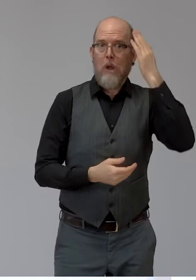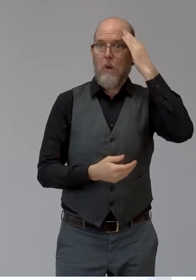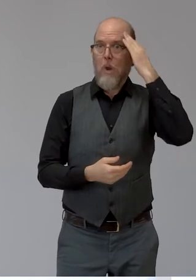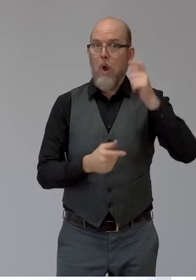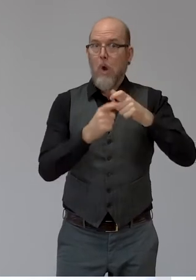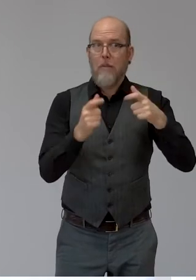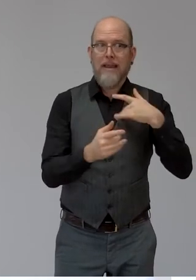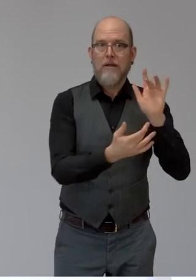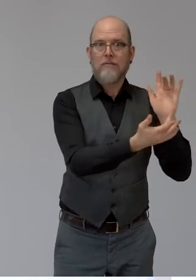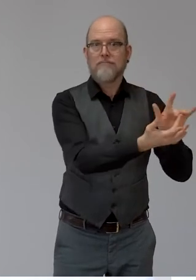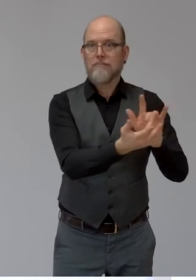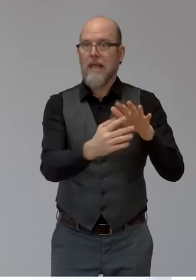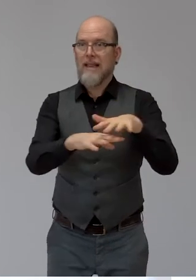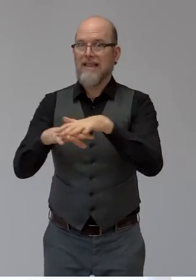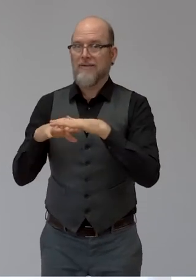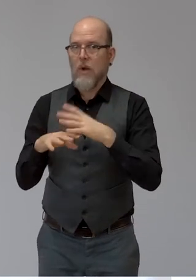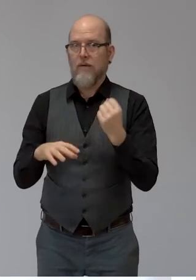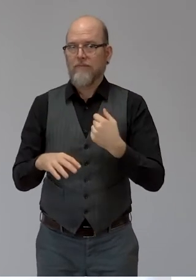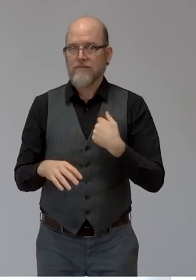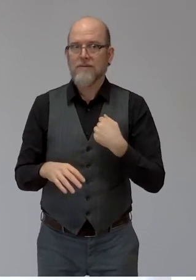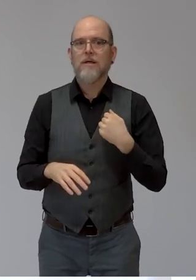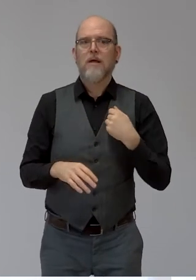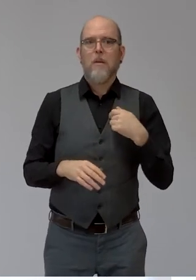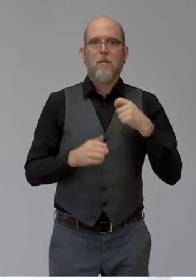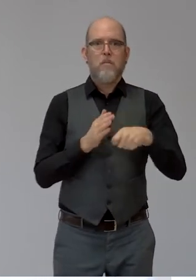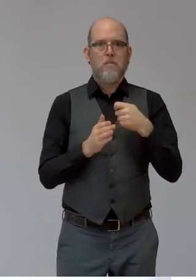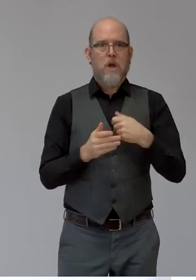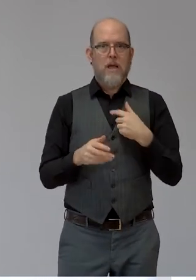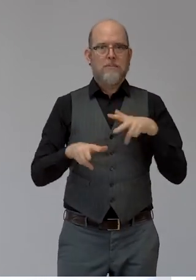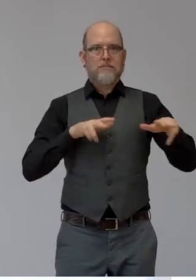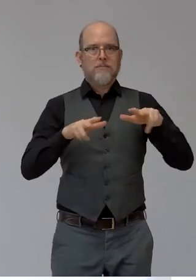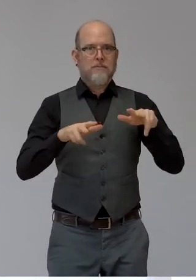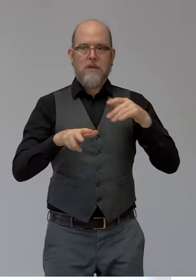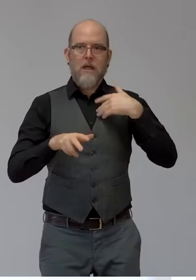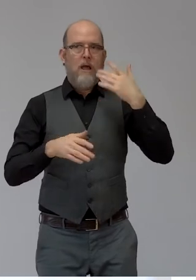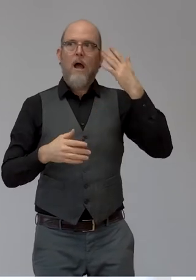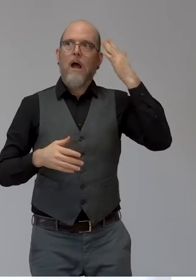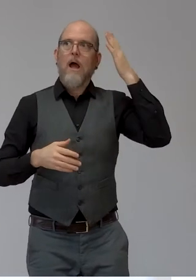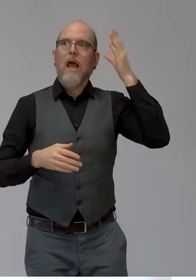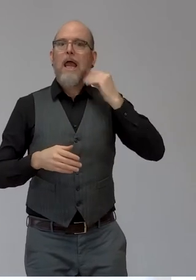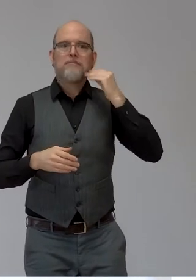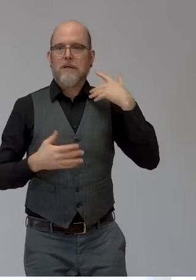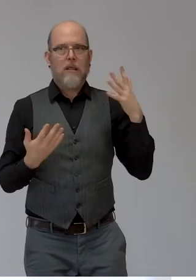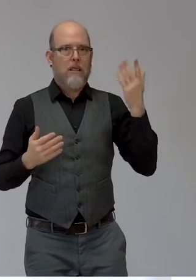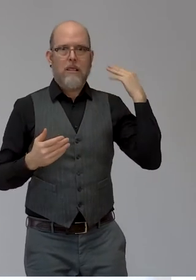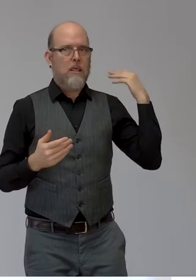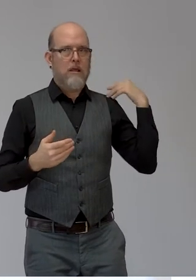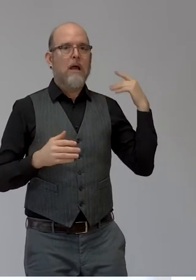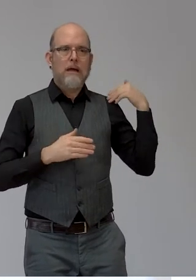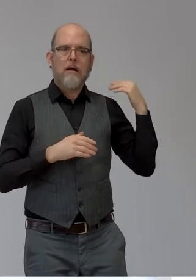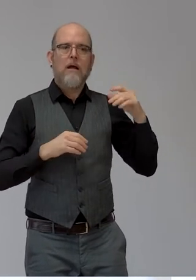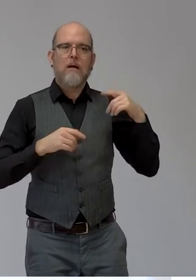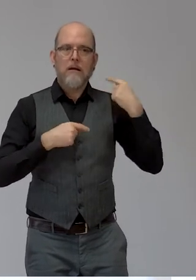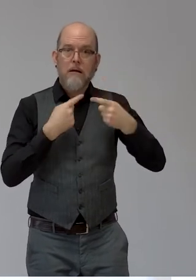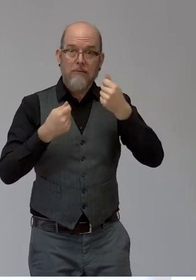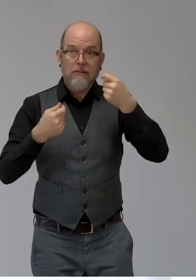know anything about project management, fundings of other type at that time. So what I did is mobilizing all of them